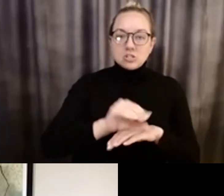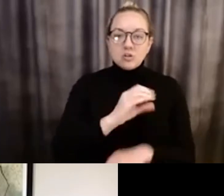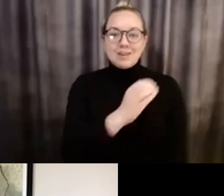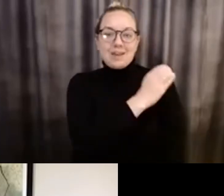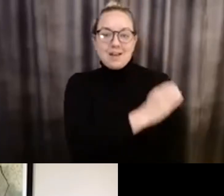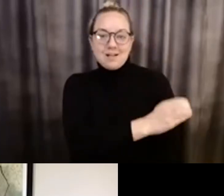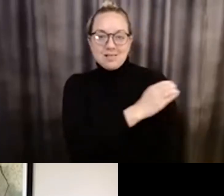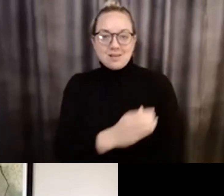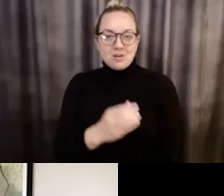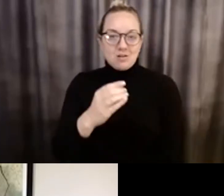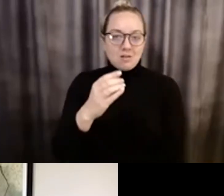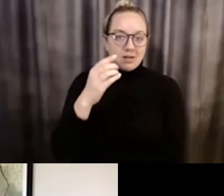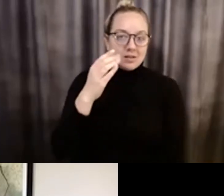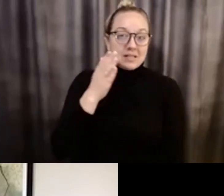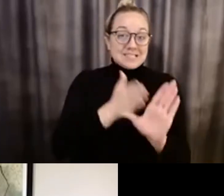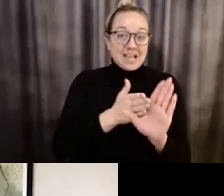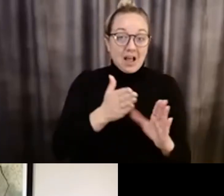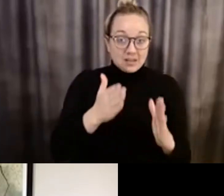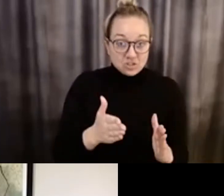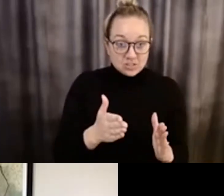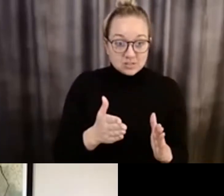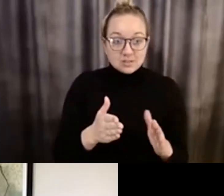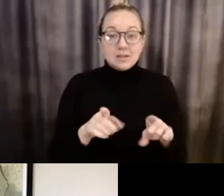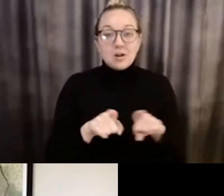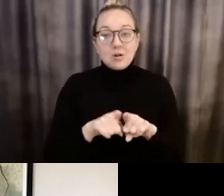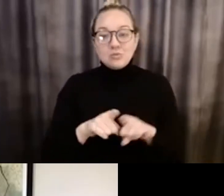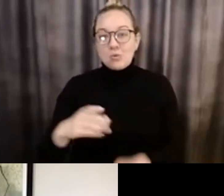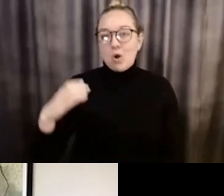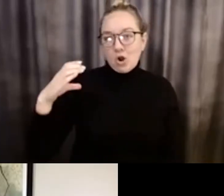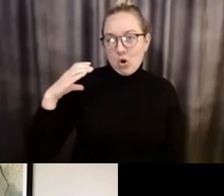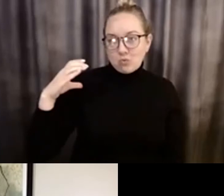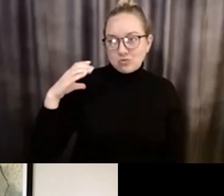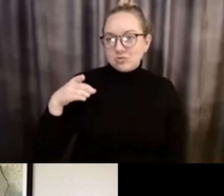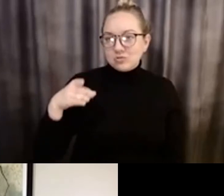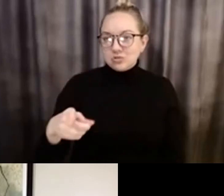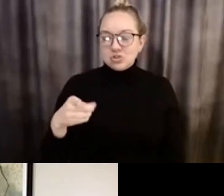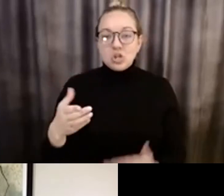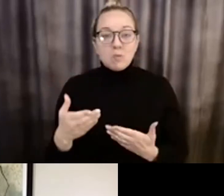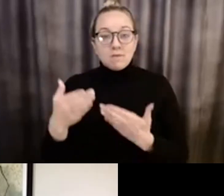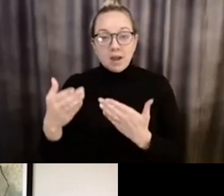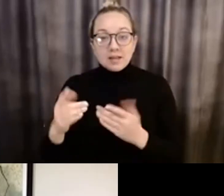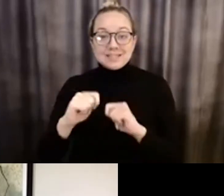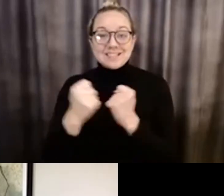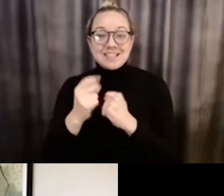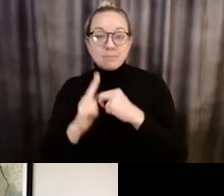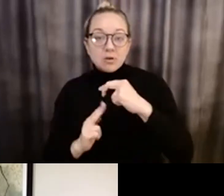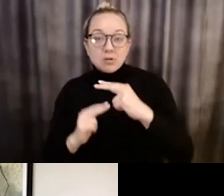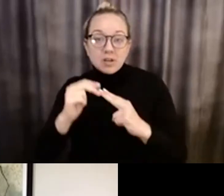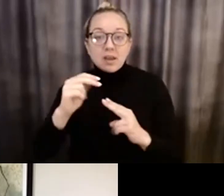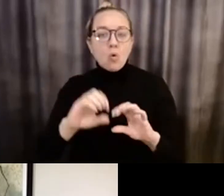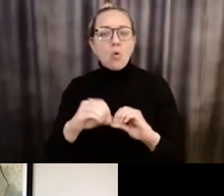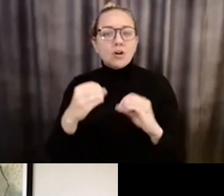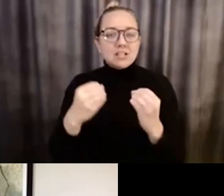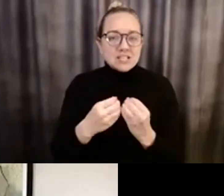coach, providing leadership development, team building, and organizational consulting. Her clinical